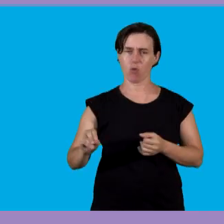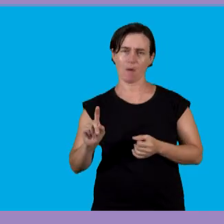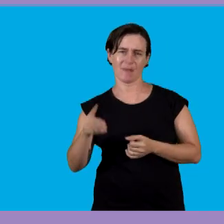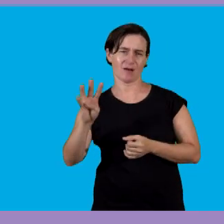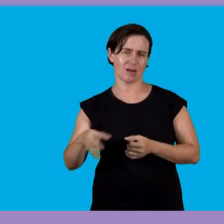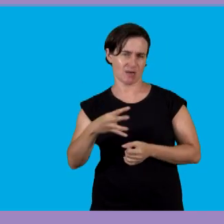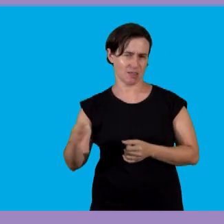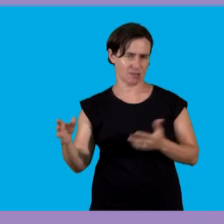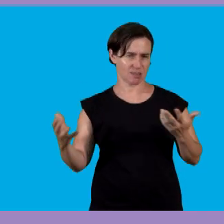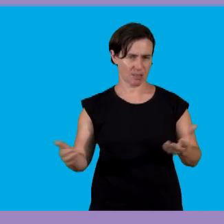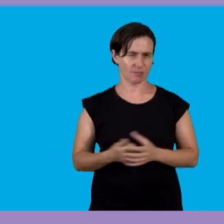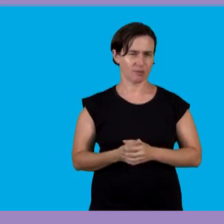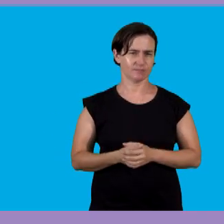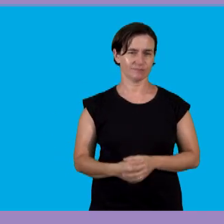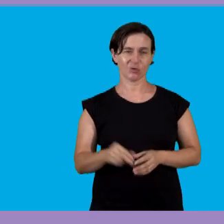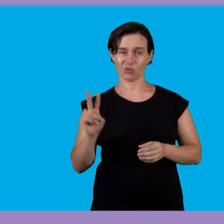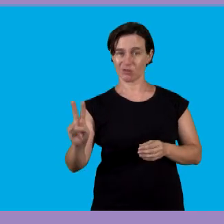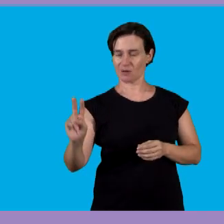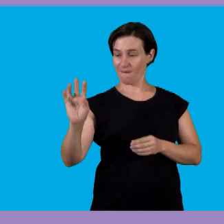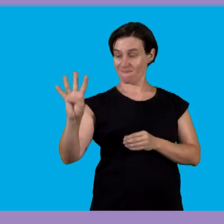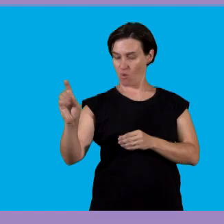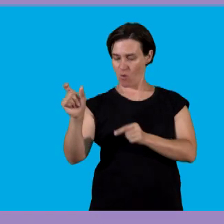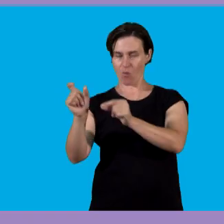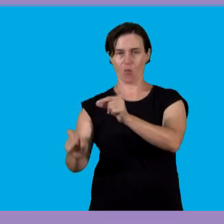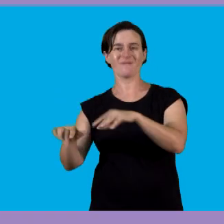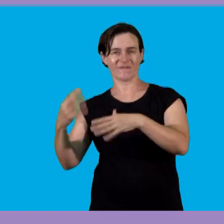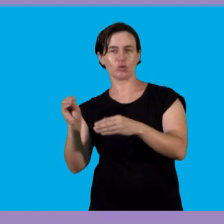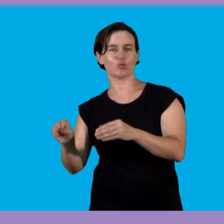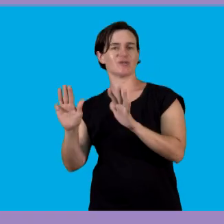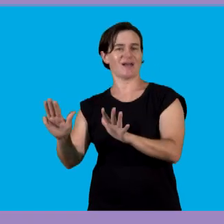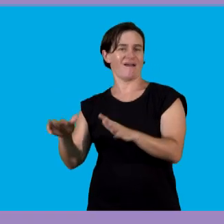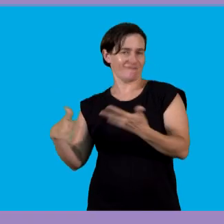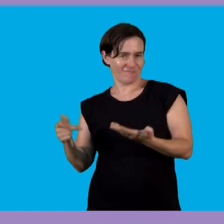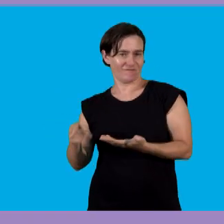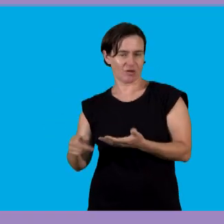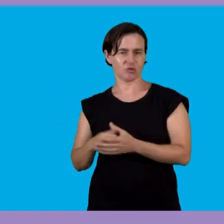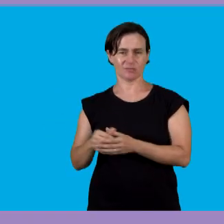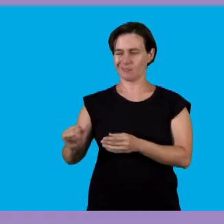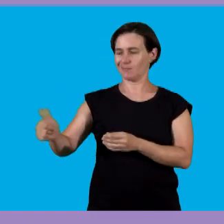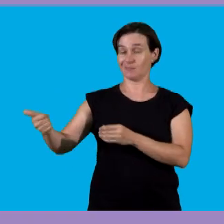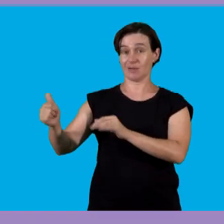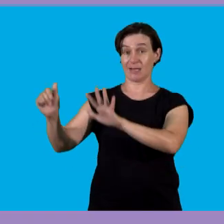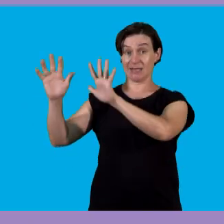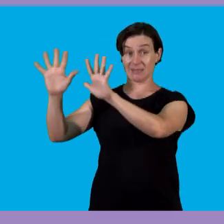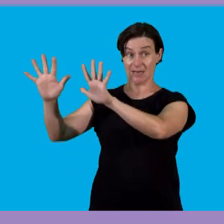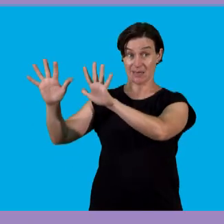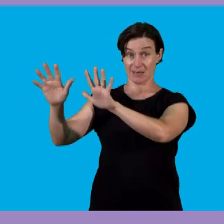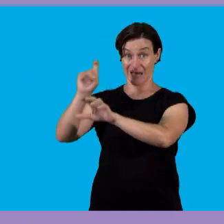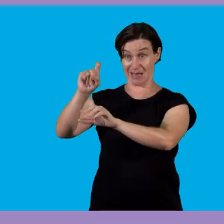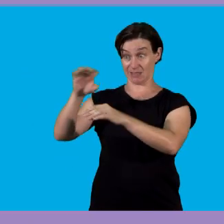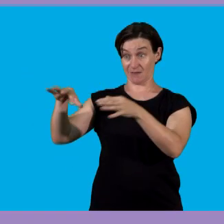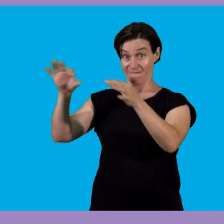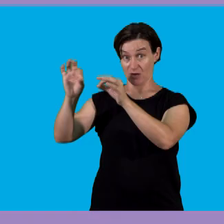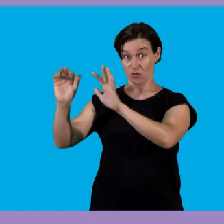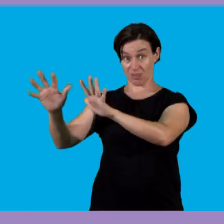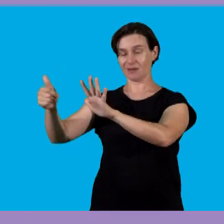value being 4, the output value is already written as 9. So that has been done already, as well as the input value of 10 has